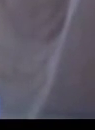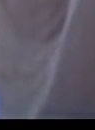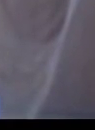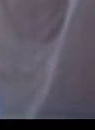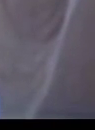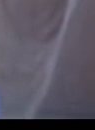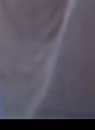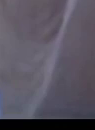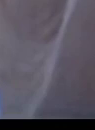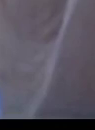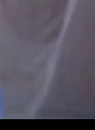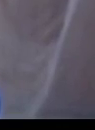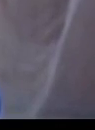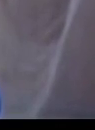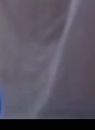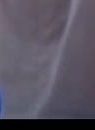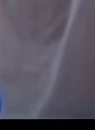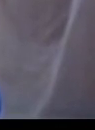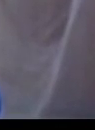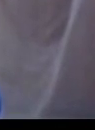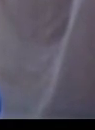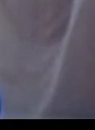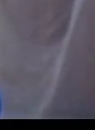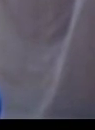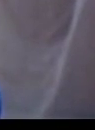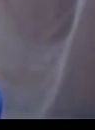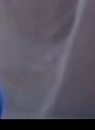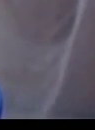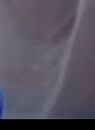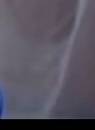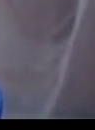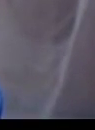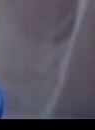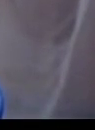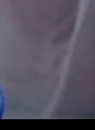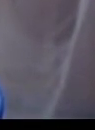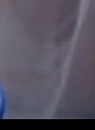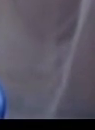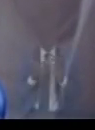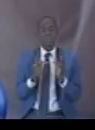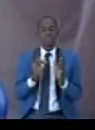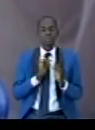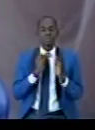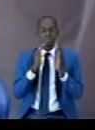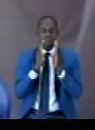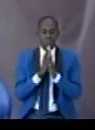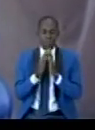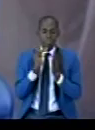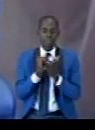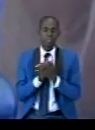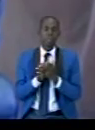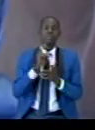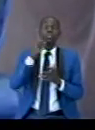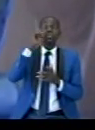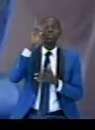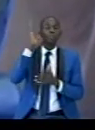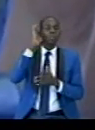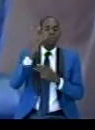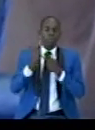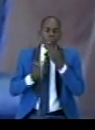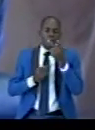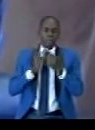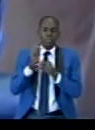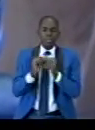name. All our people online, everywhere, I pray, Lord, you visit